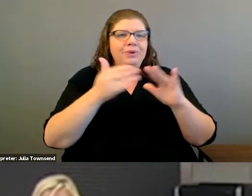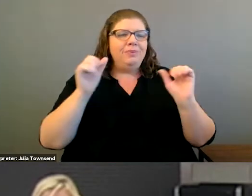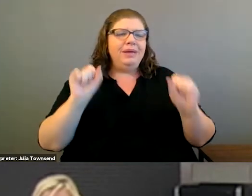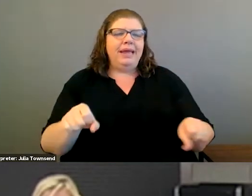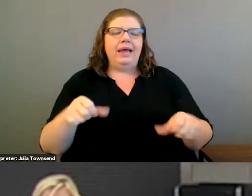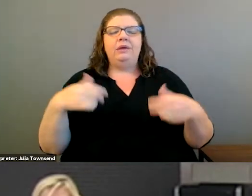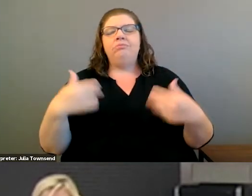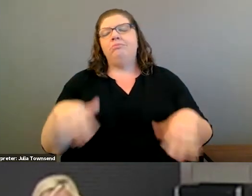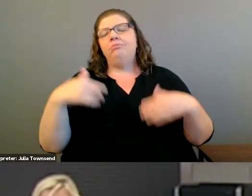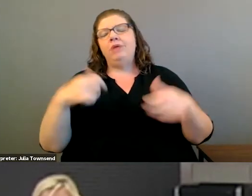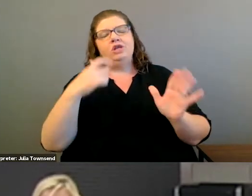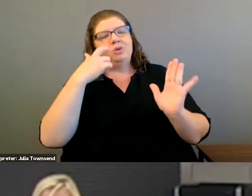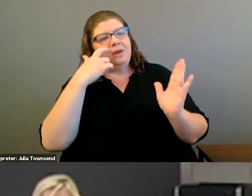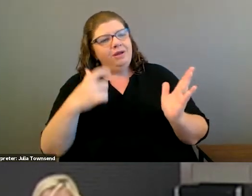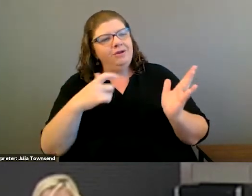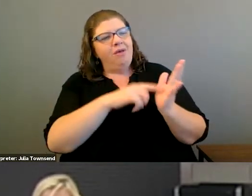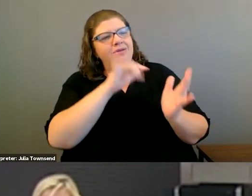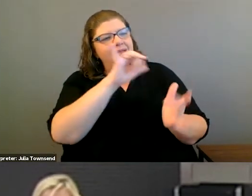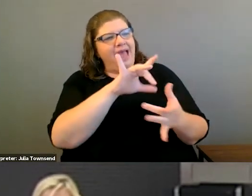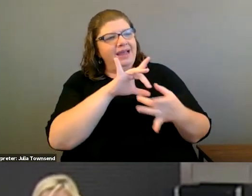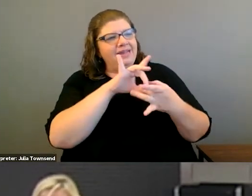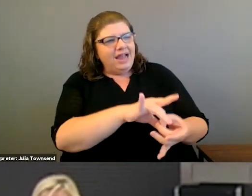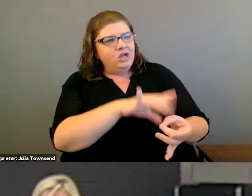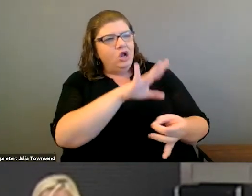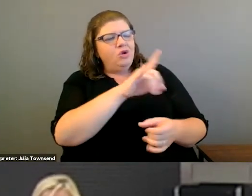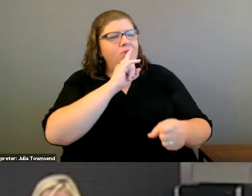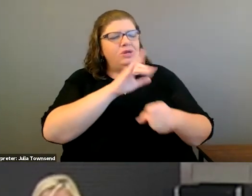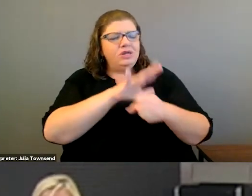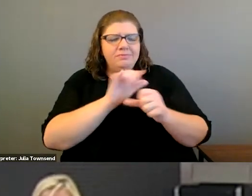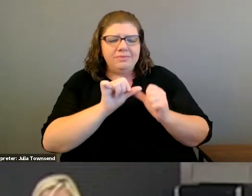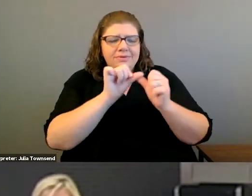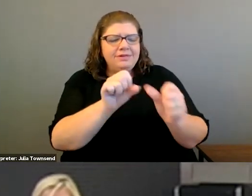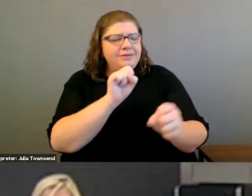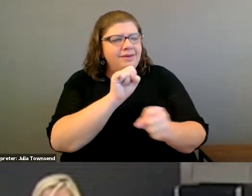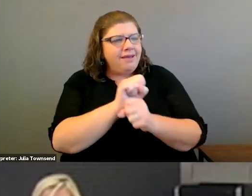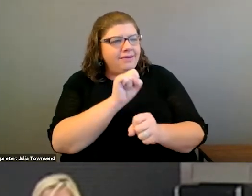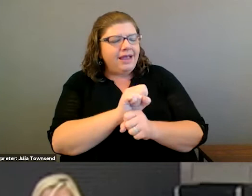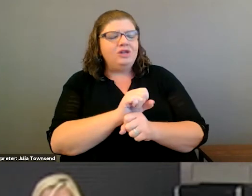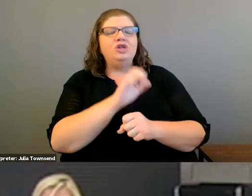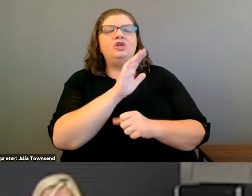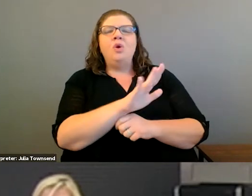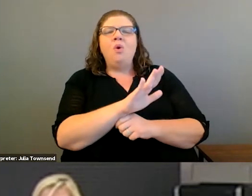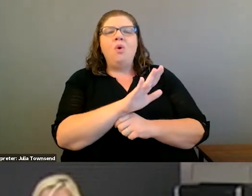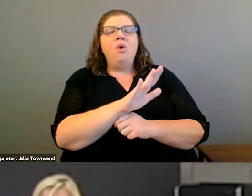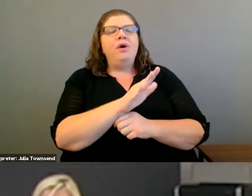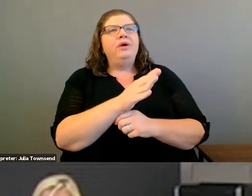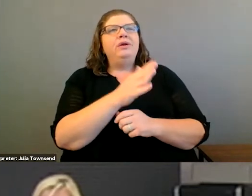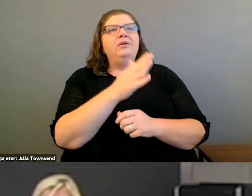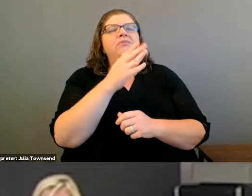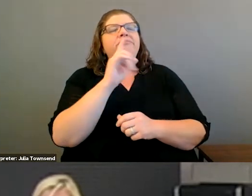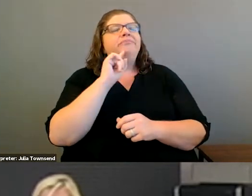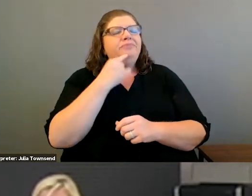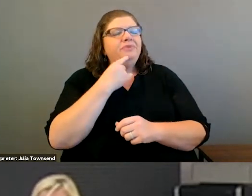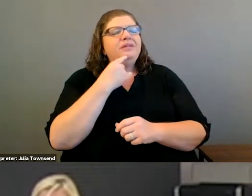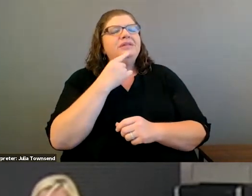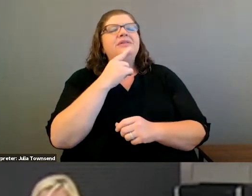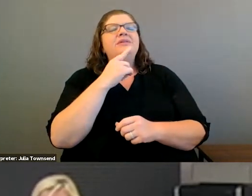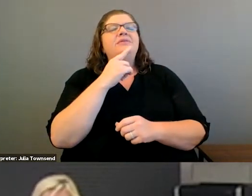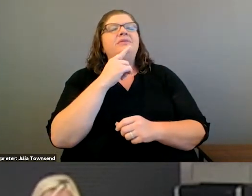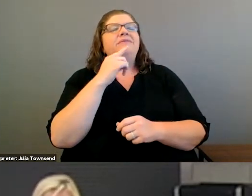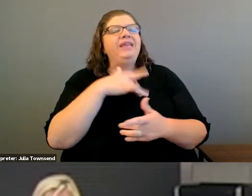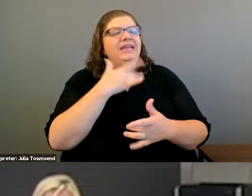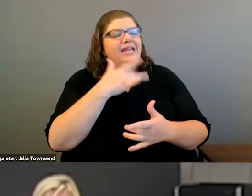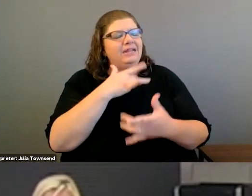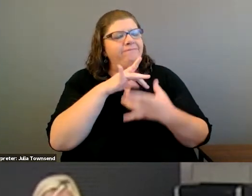to acknowledge that connection and your dedication and your just your genuine feeling about it. I could always pick up on. So